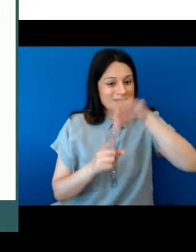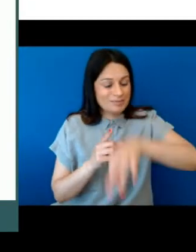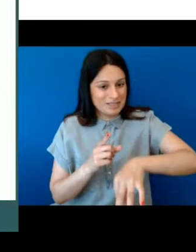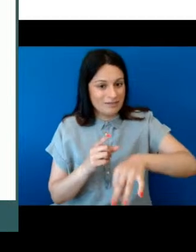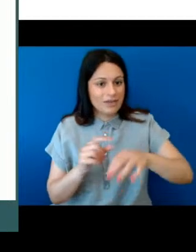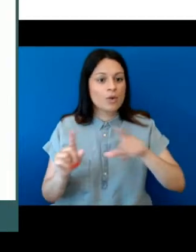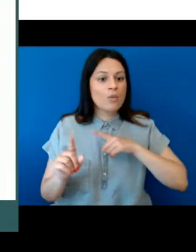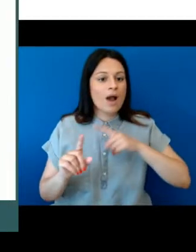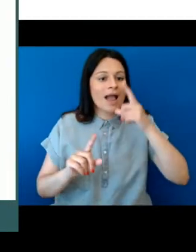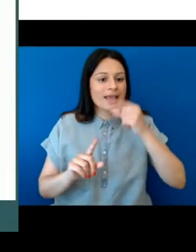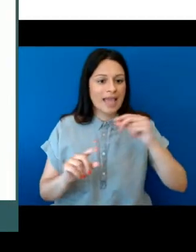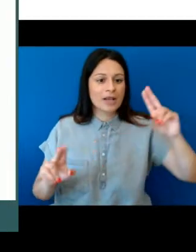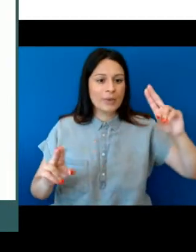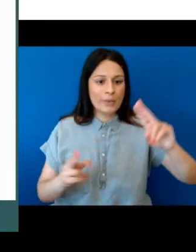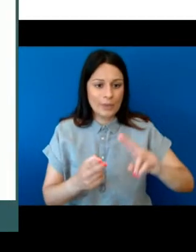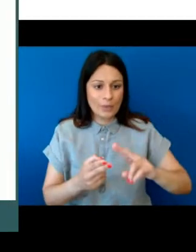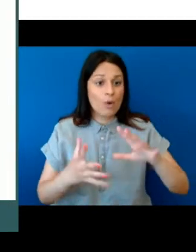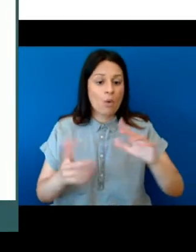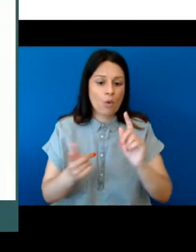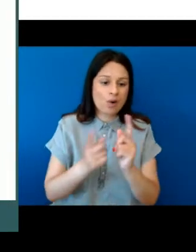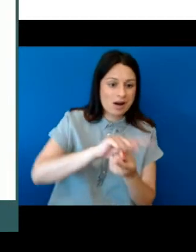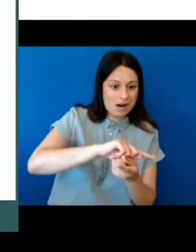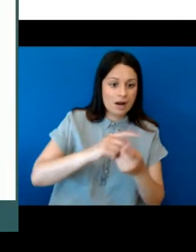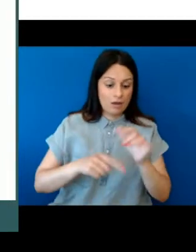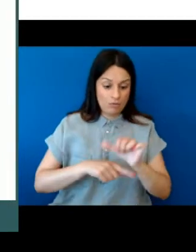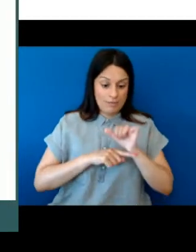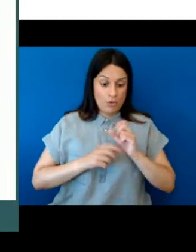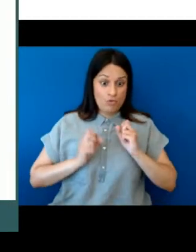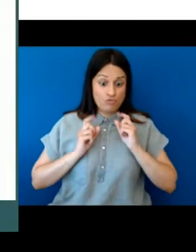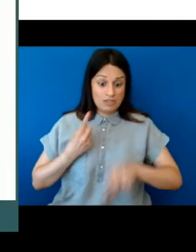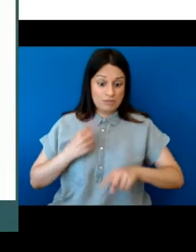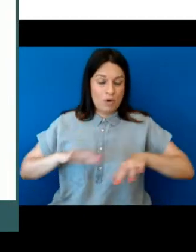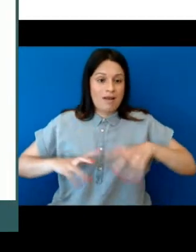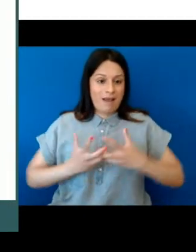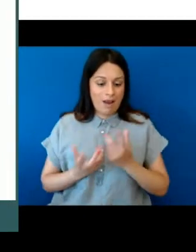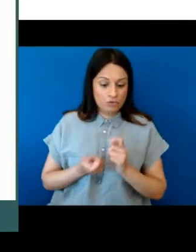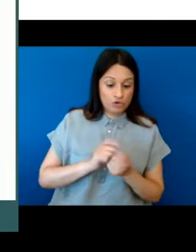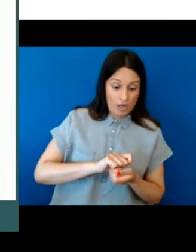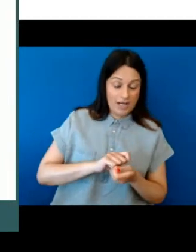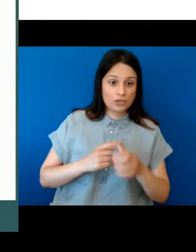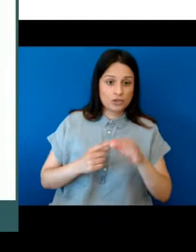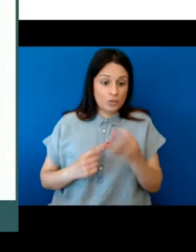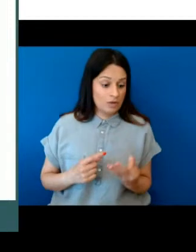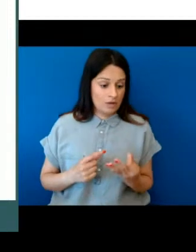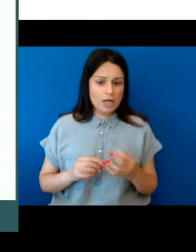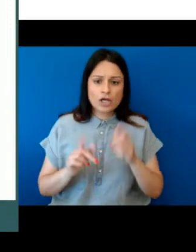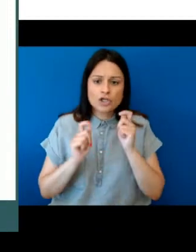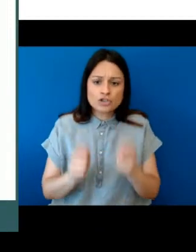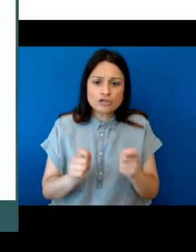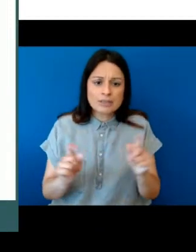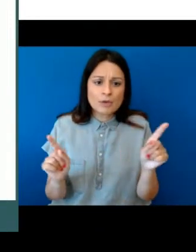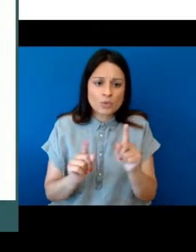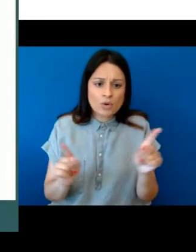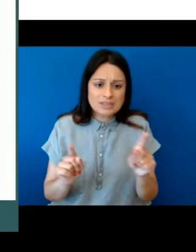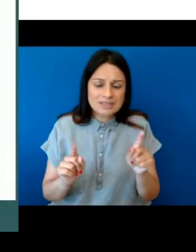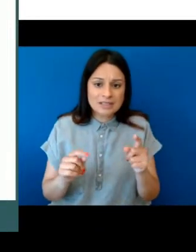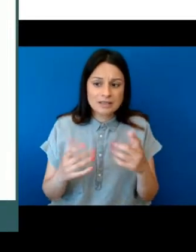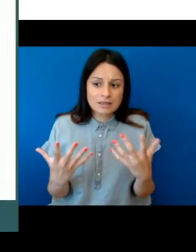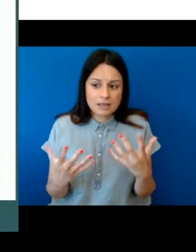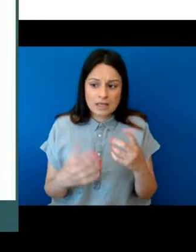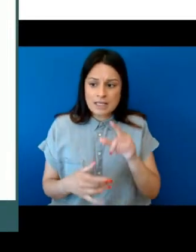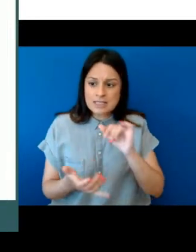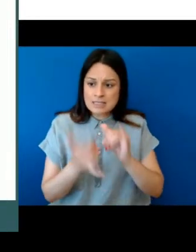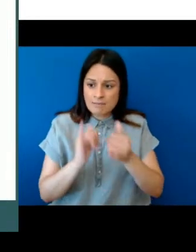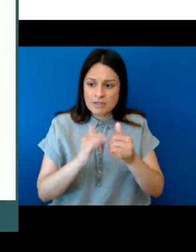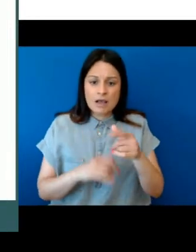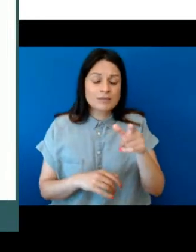to alter the immune response. The only treatment that alters the course of disease. It